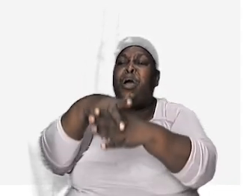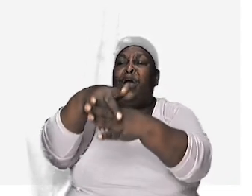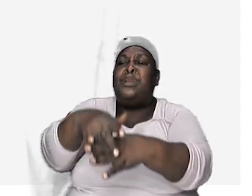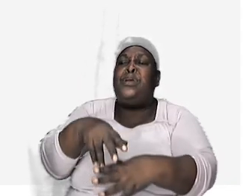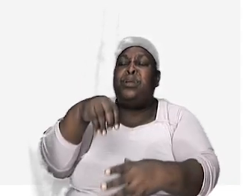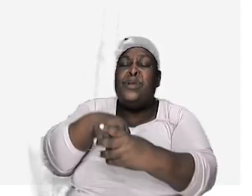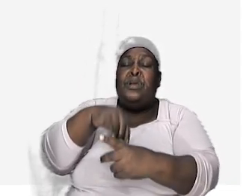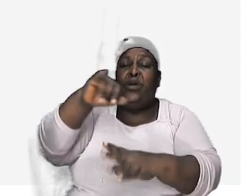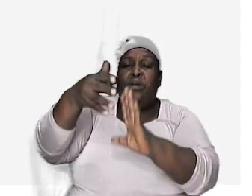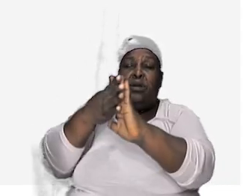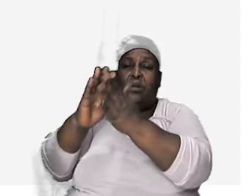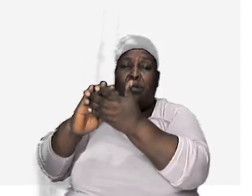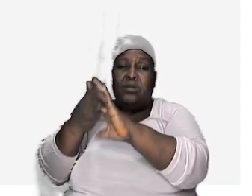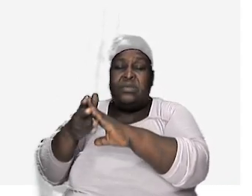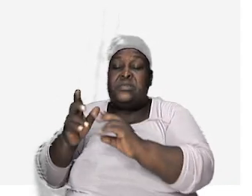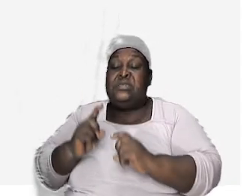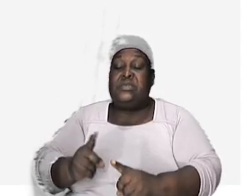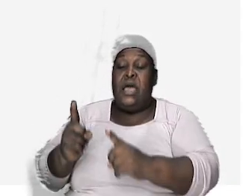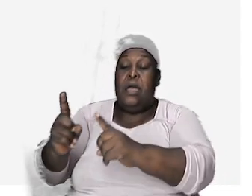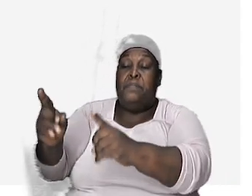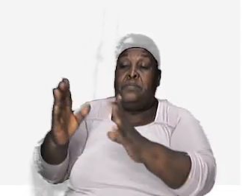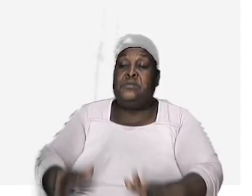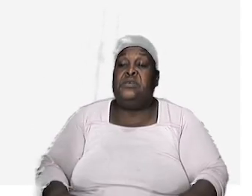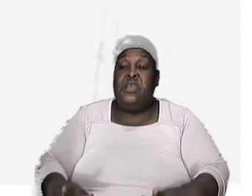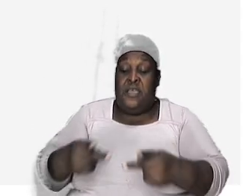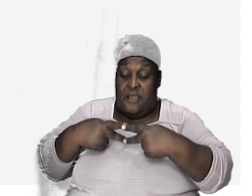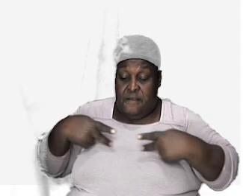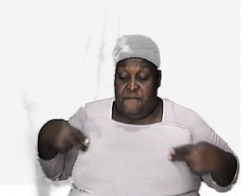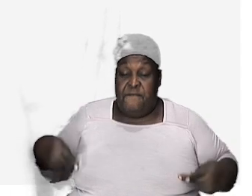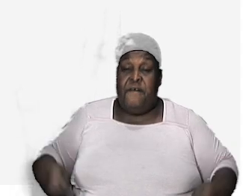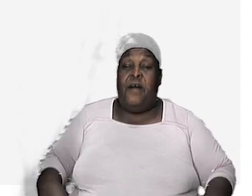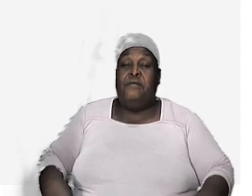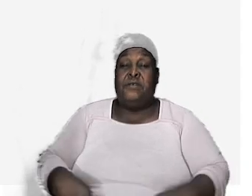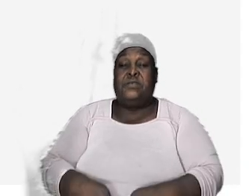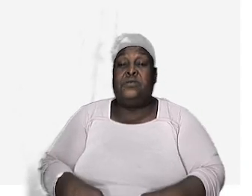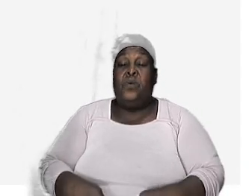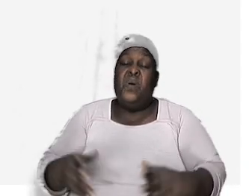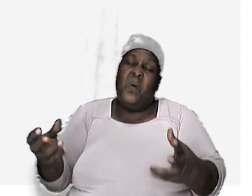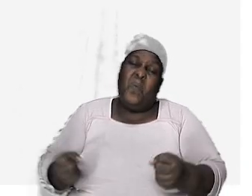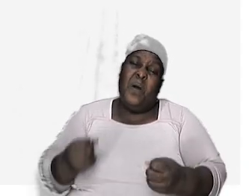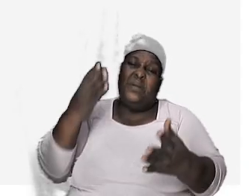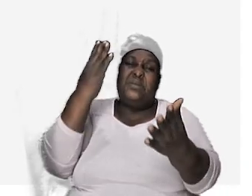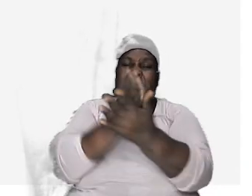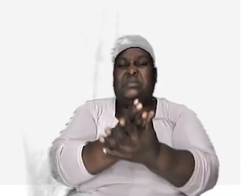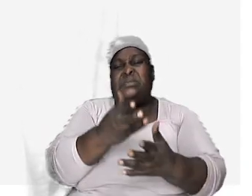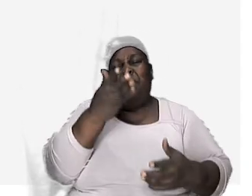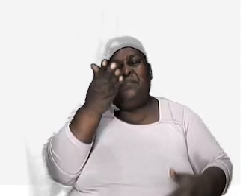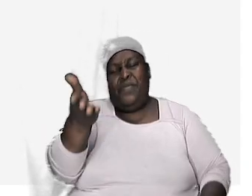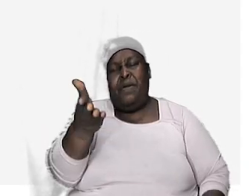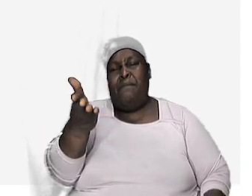praising God. And guess what? No, the Pharisees wanted to stop them.